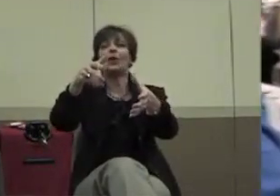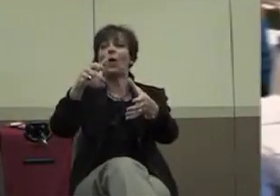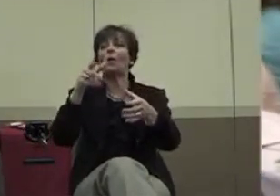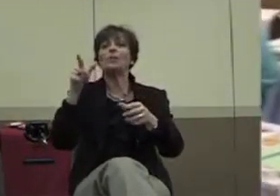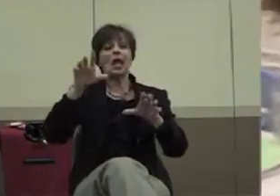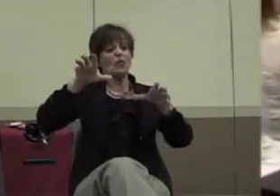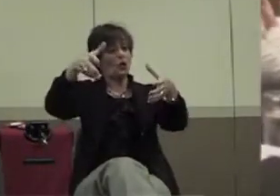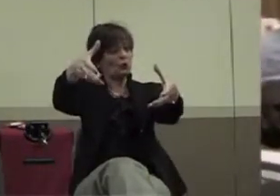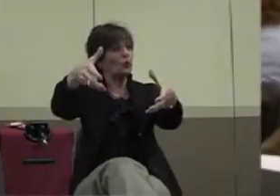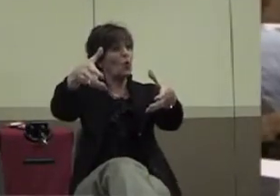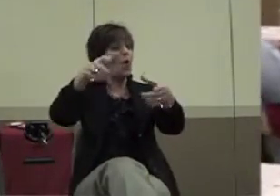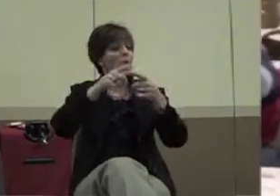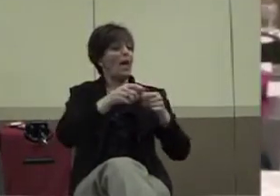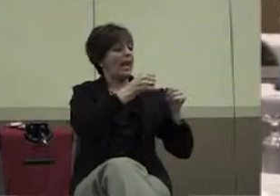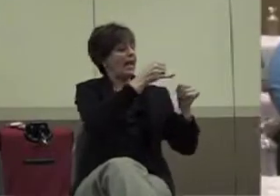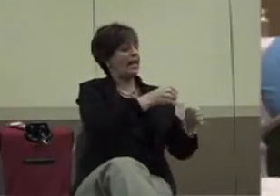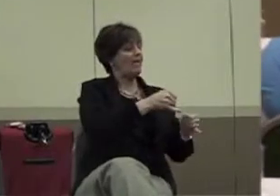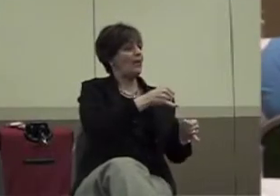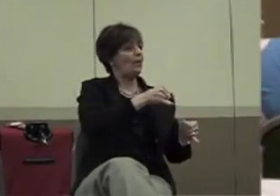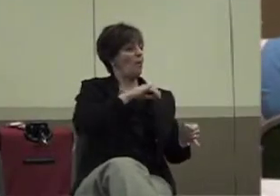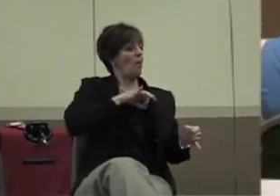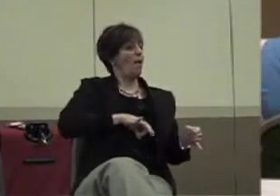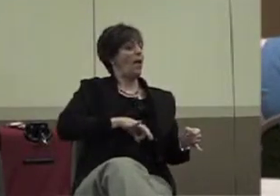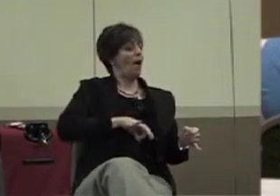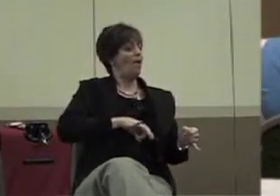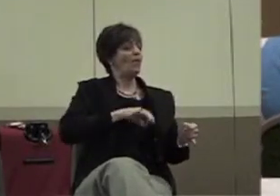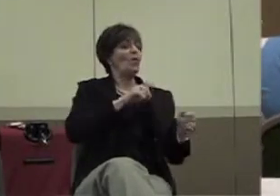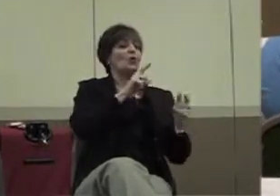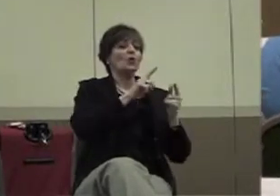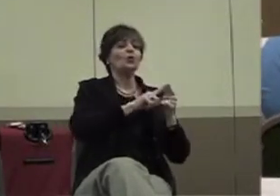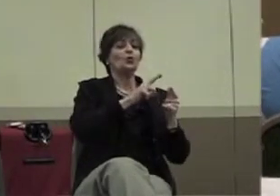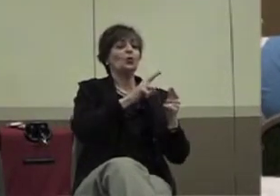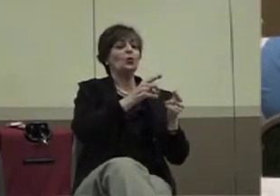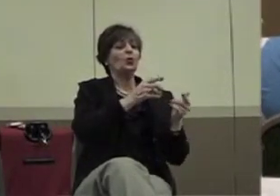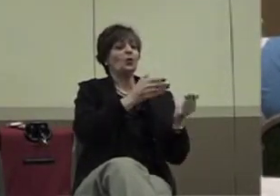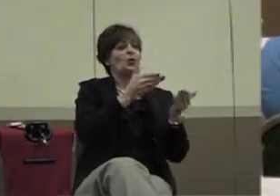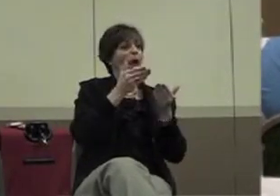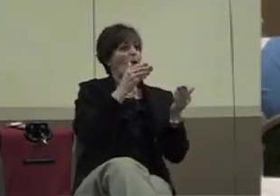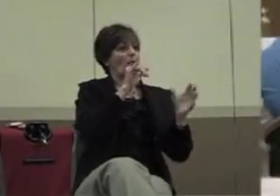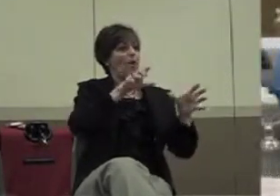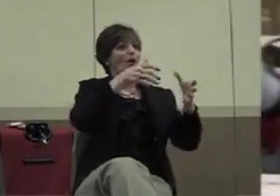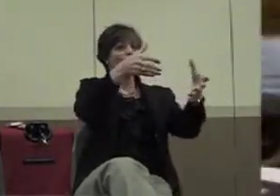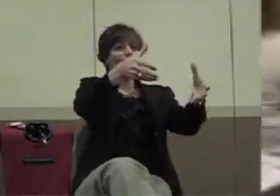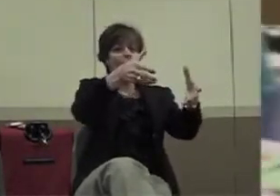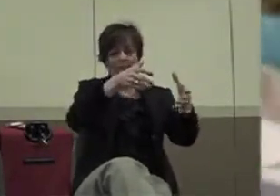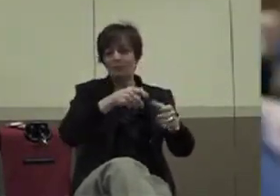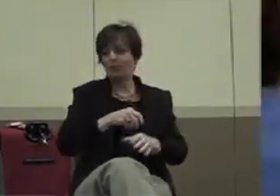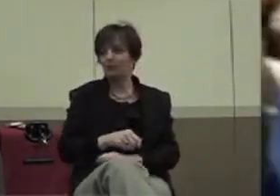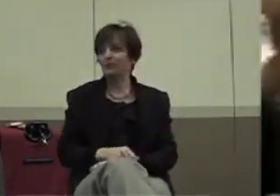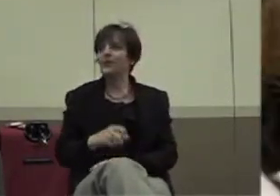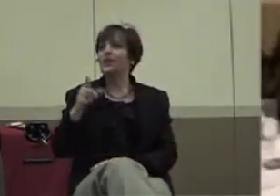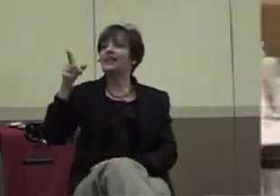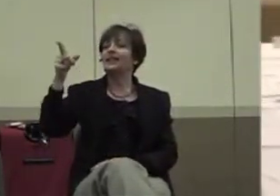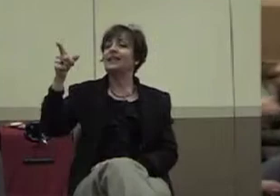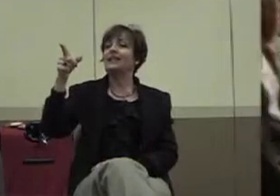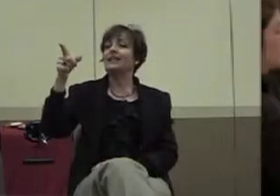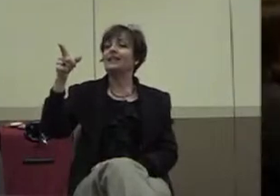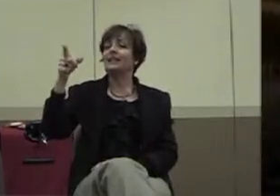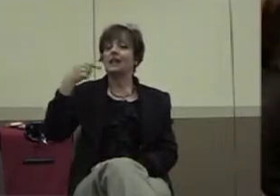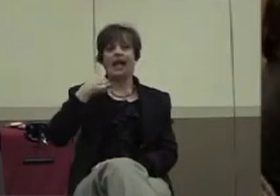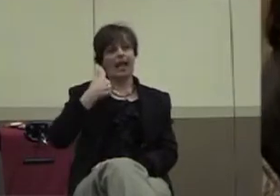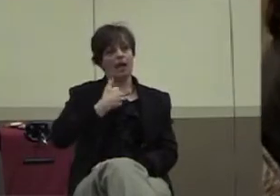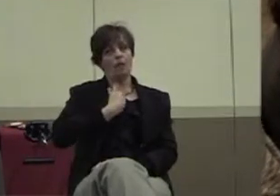that individual to be the one that get to carry the group contingency panther paw. I have actually a personal experience. My son